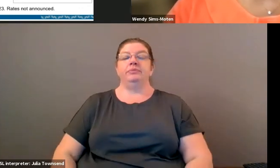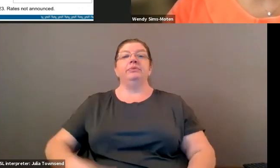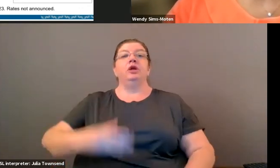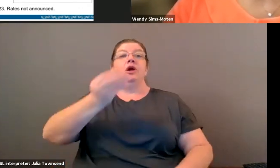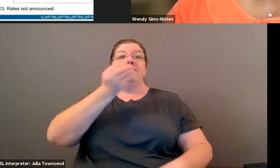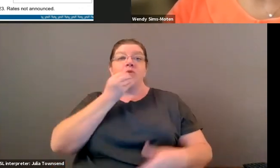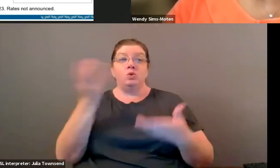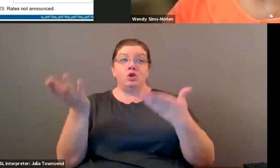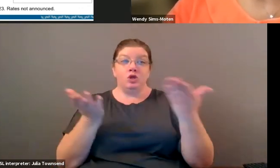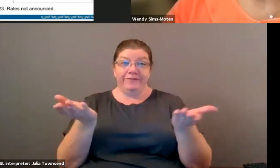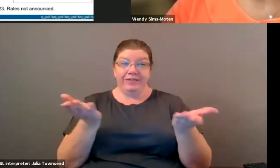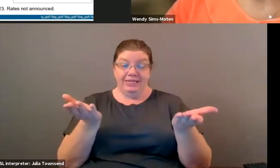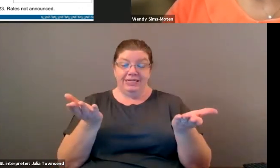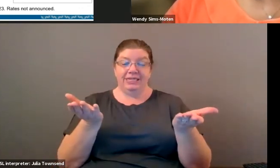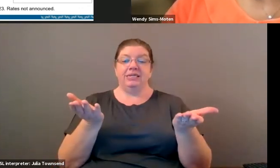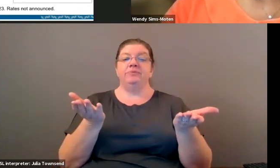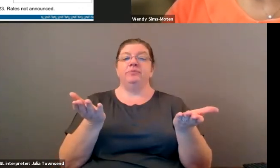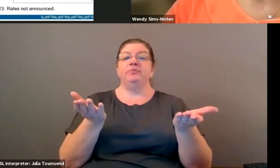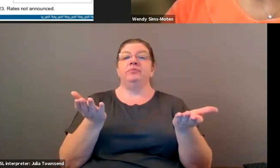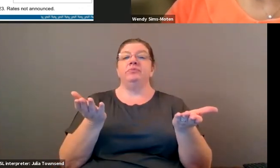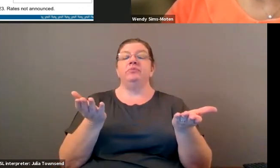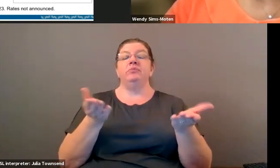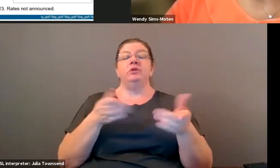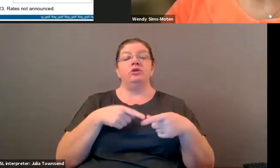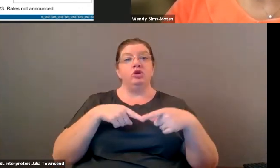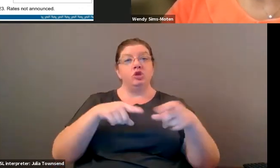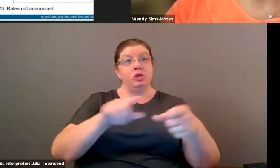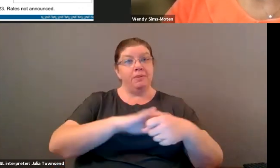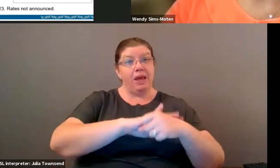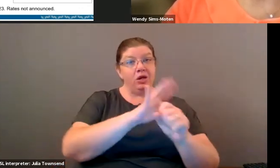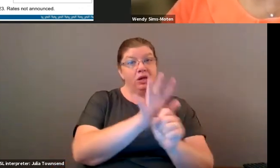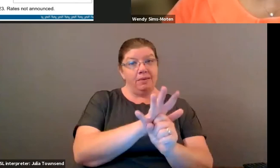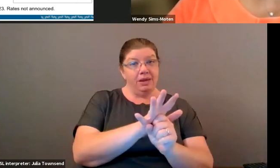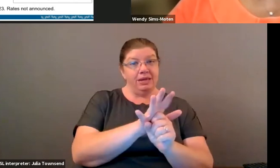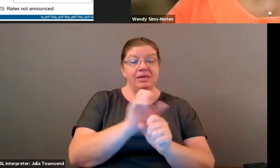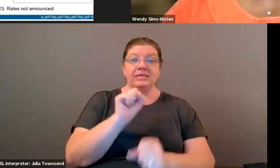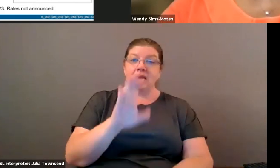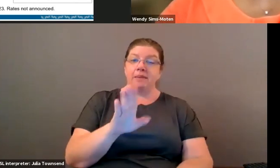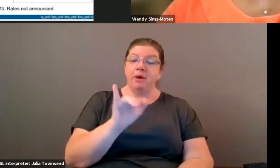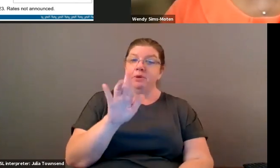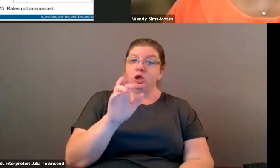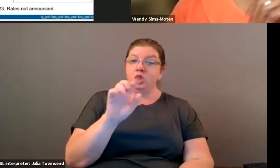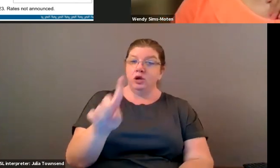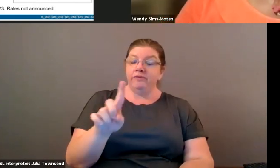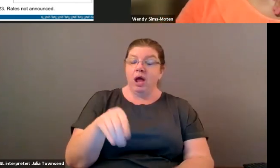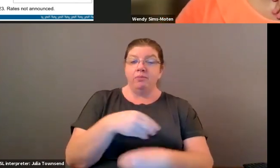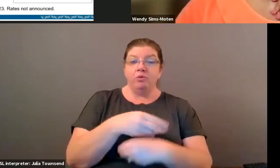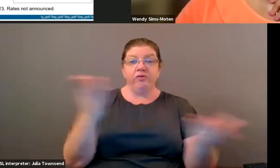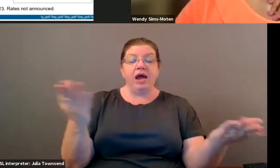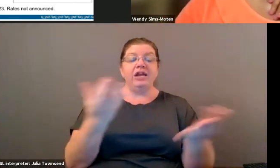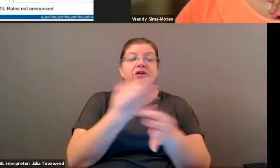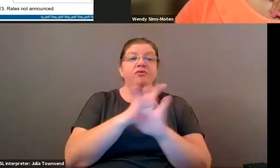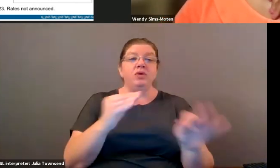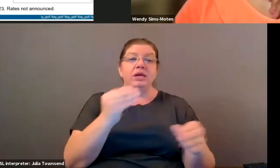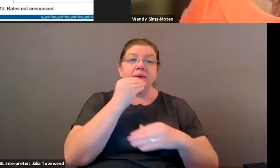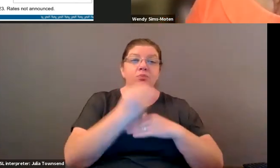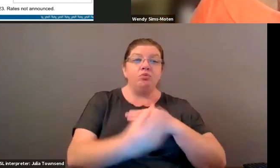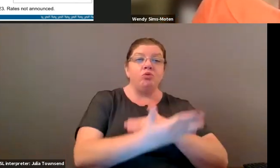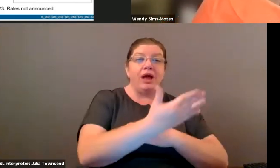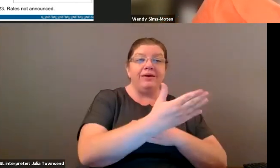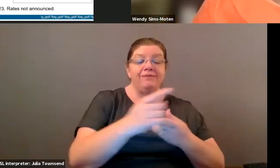service. So through the pandemic, Santa Barbara Unified provided free breakfast and lunch to